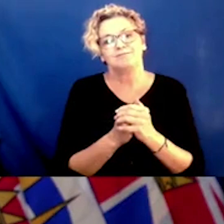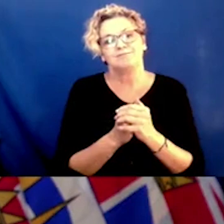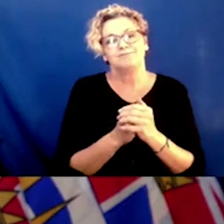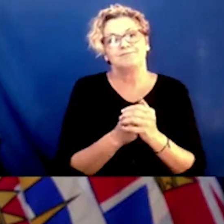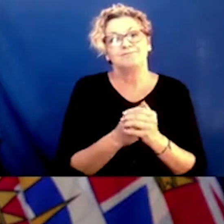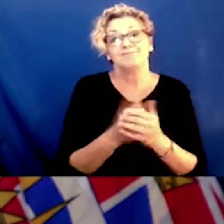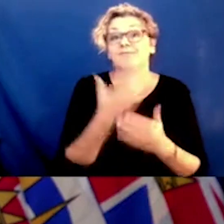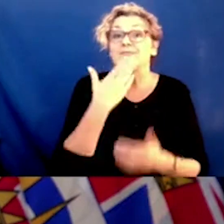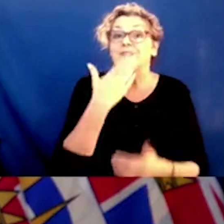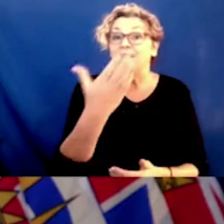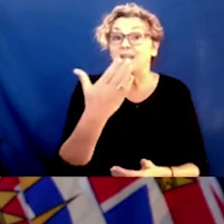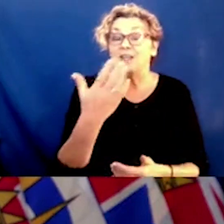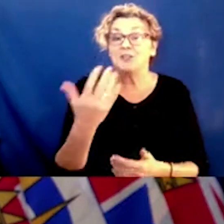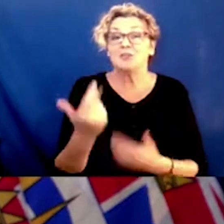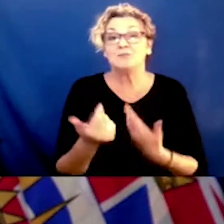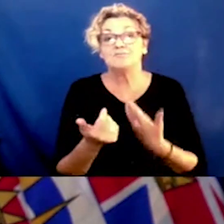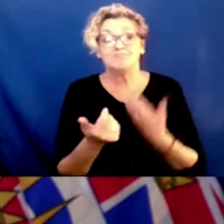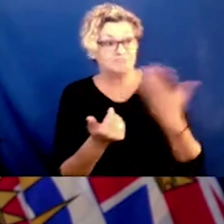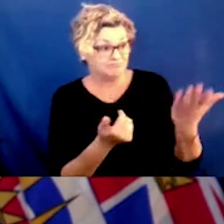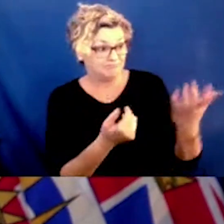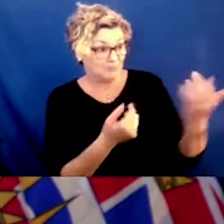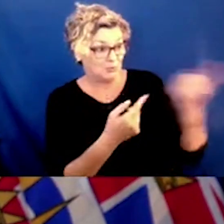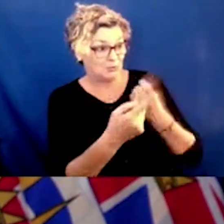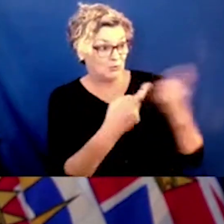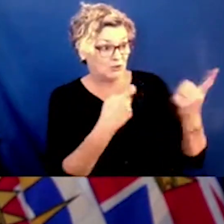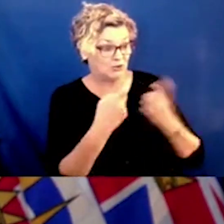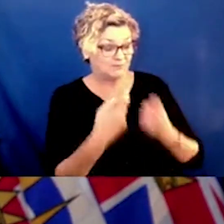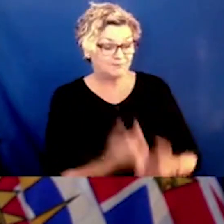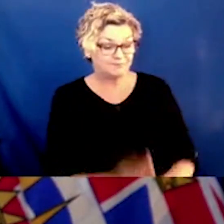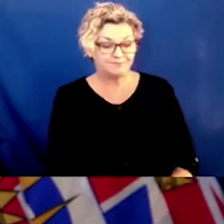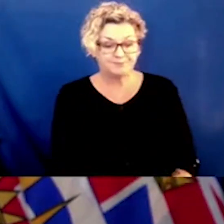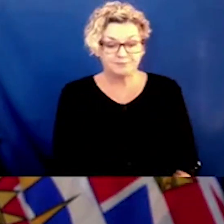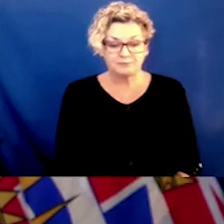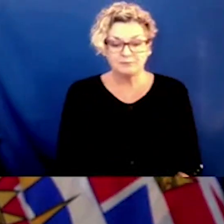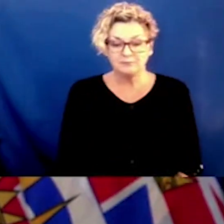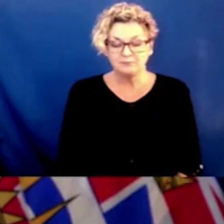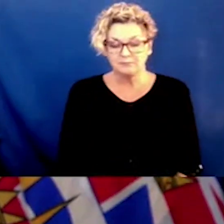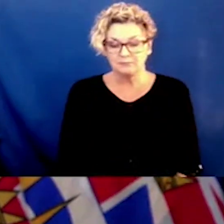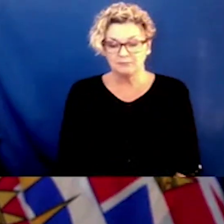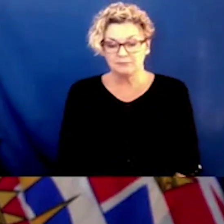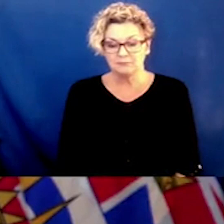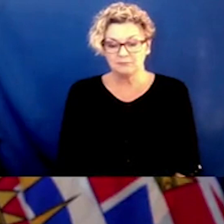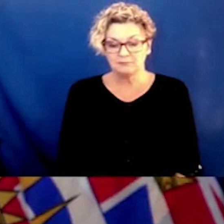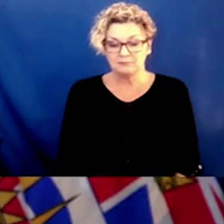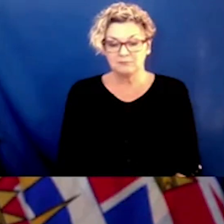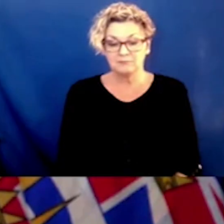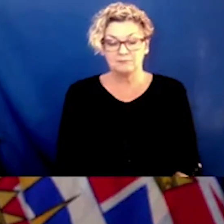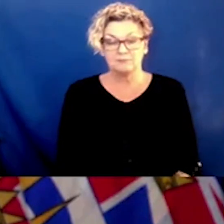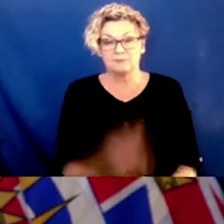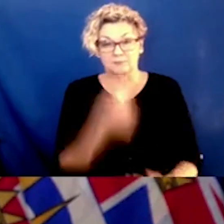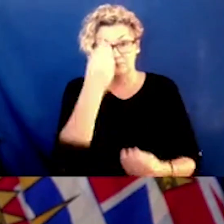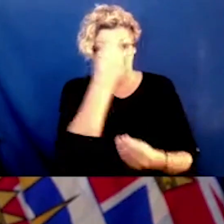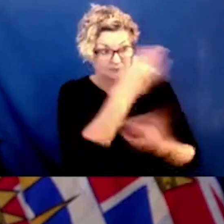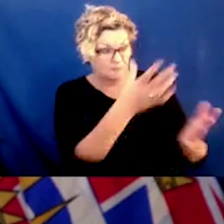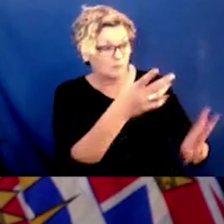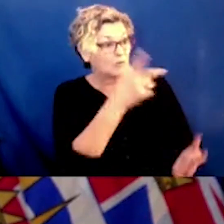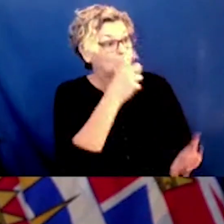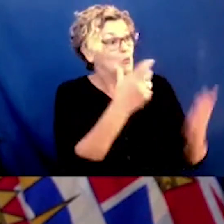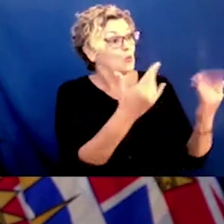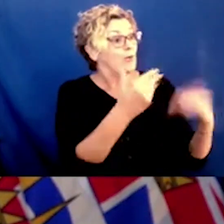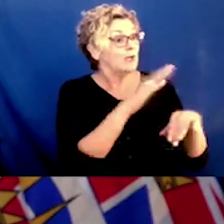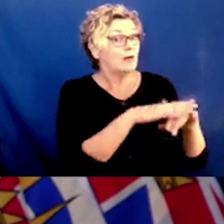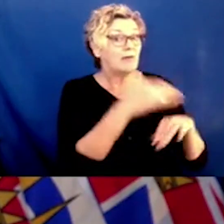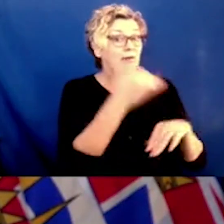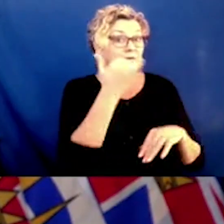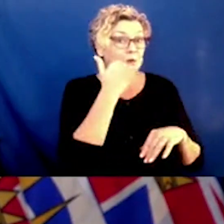by staying apart. And let's continue to find new ways to support each other and show we care at a safe